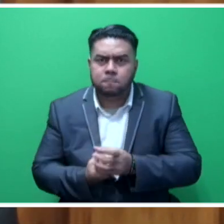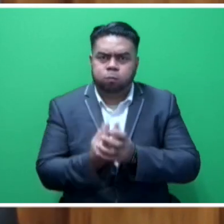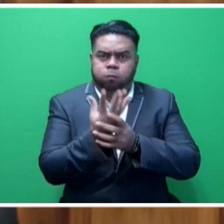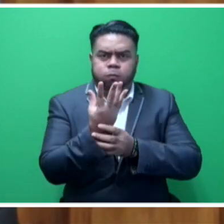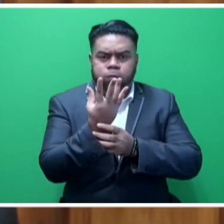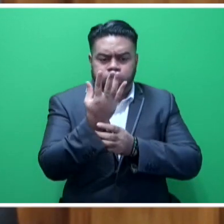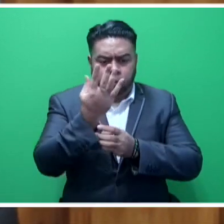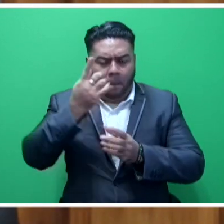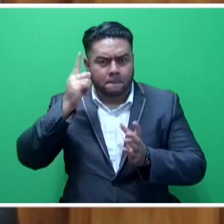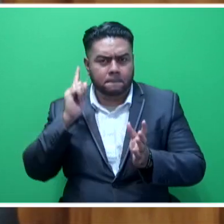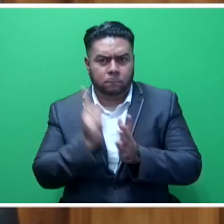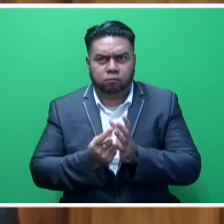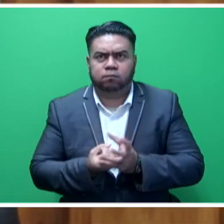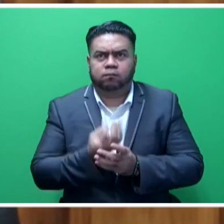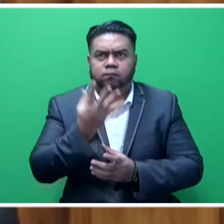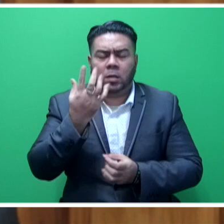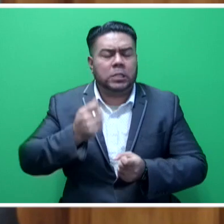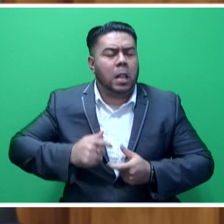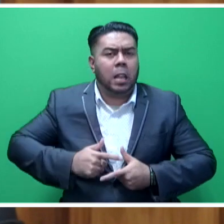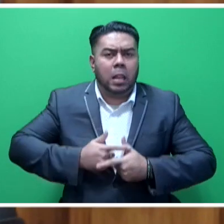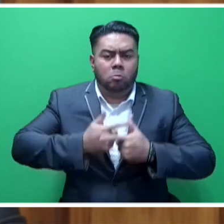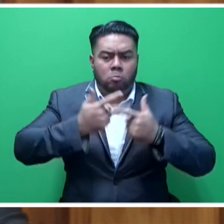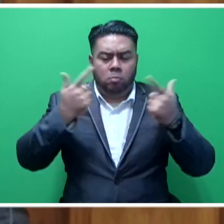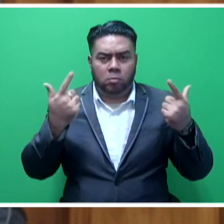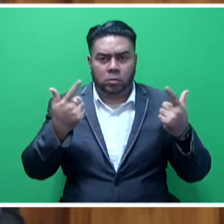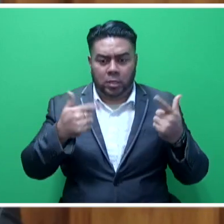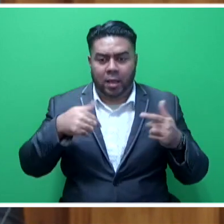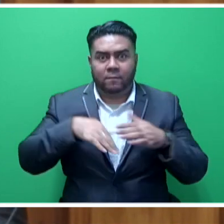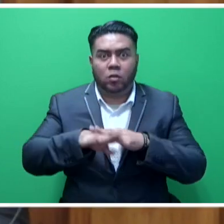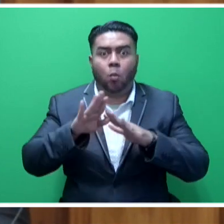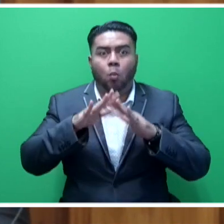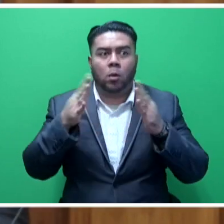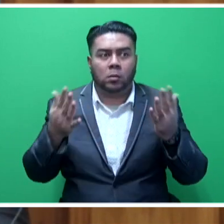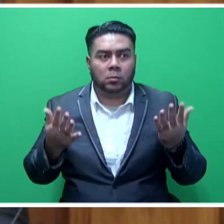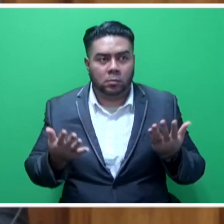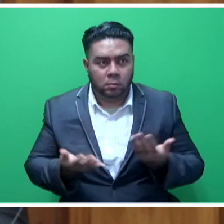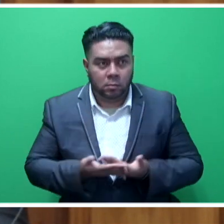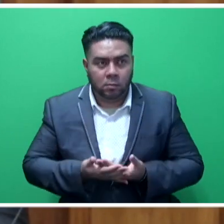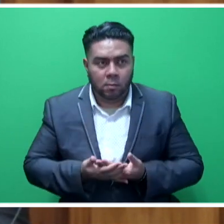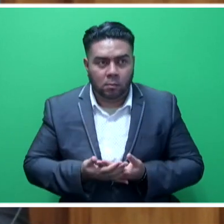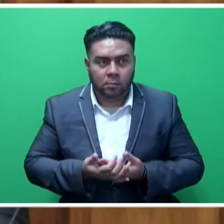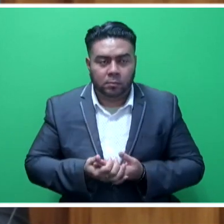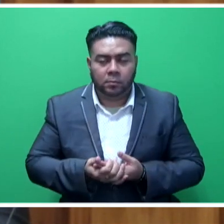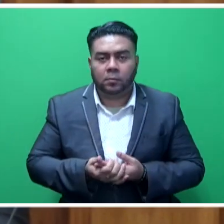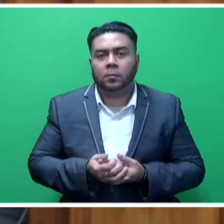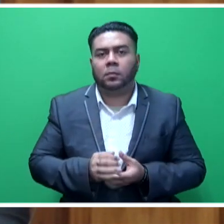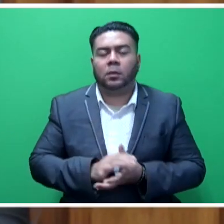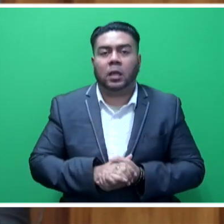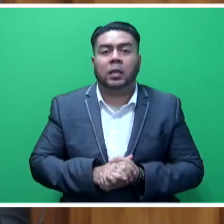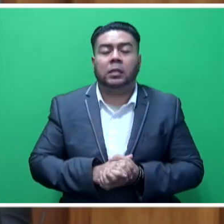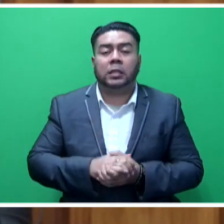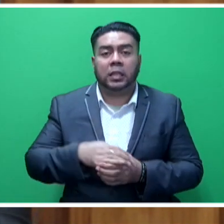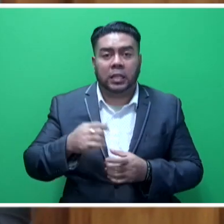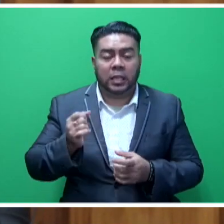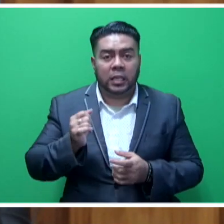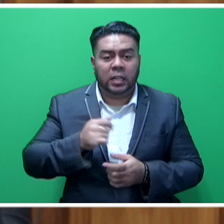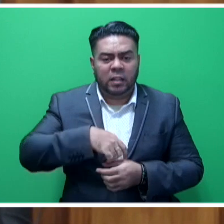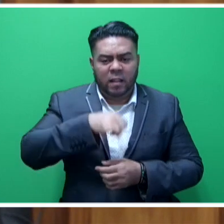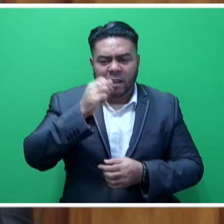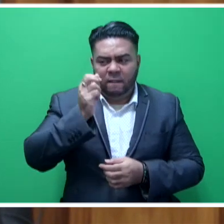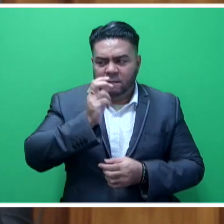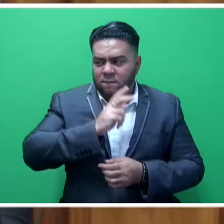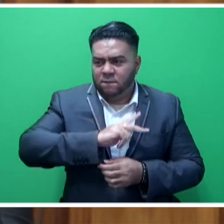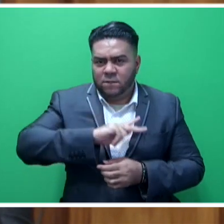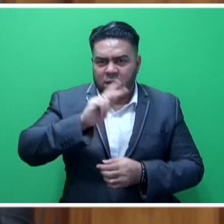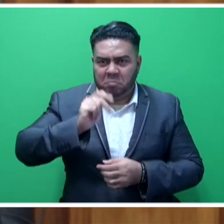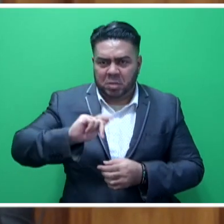probably the largest volcanic blast we've had in the world since Mount Pinatubo in the Philippines 30 years ago.